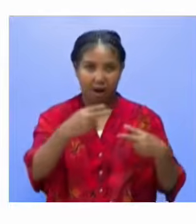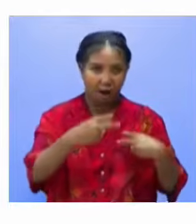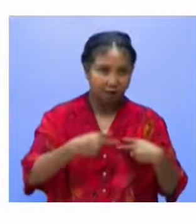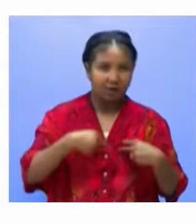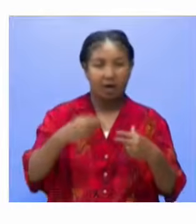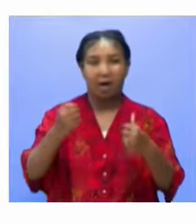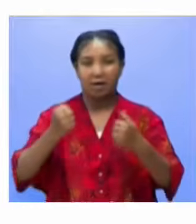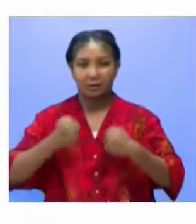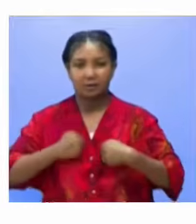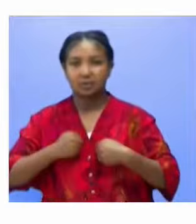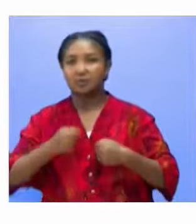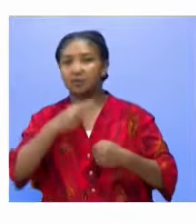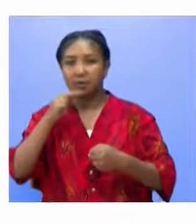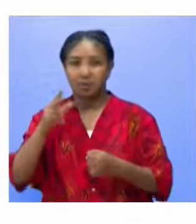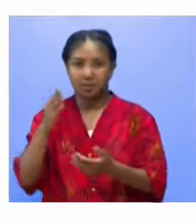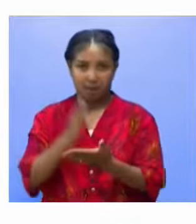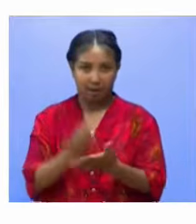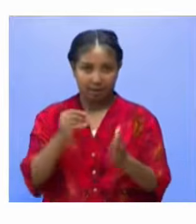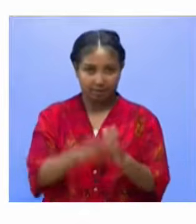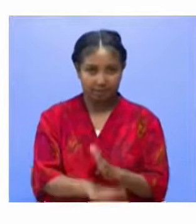or hasn't, verb 3.